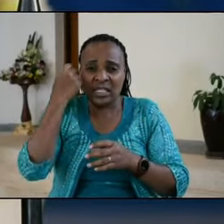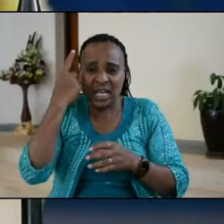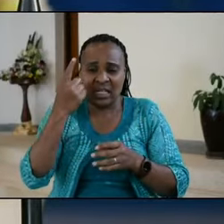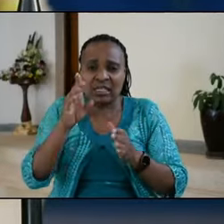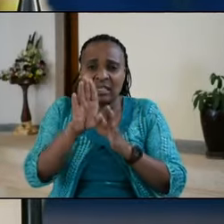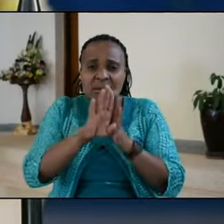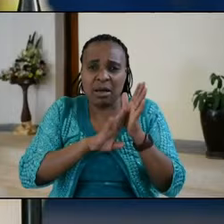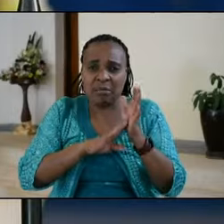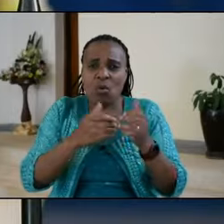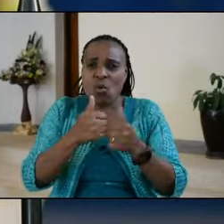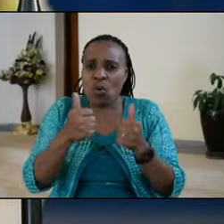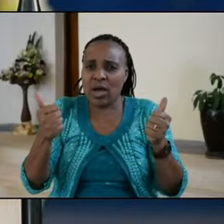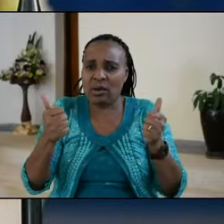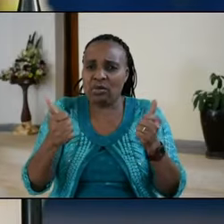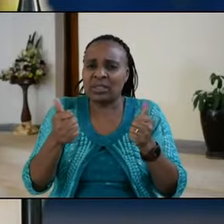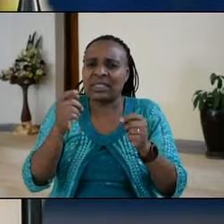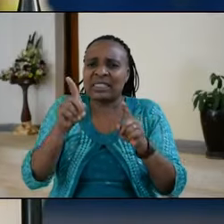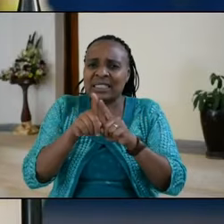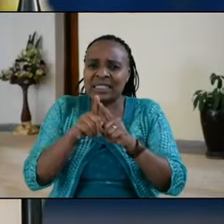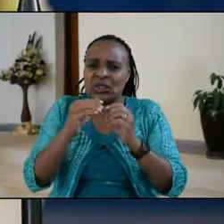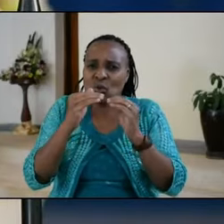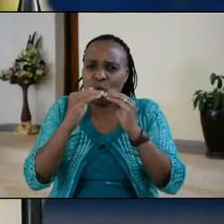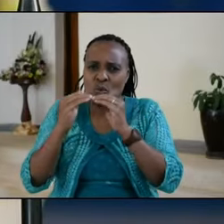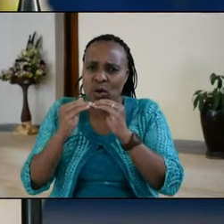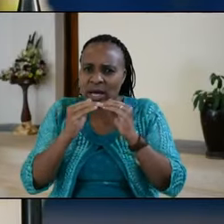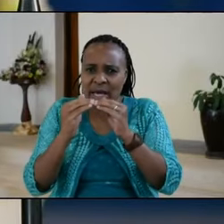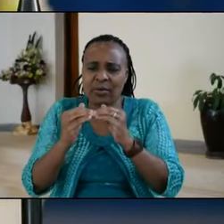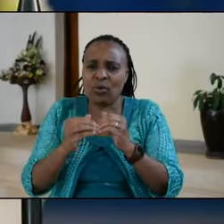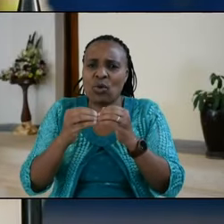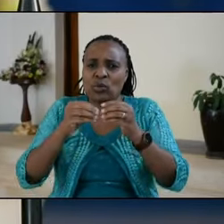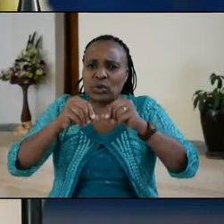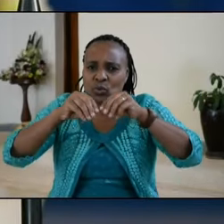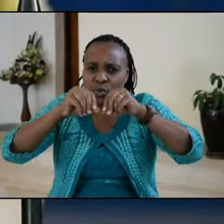then issues of fairness and equality just come out